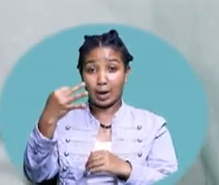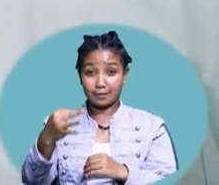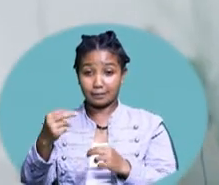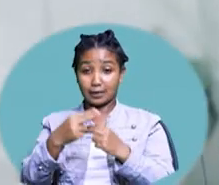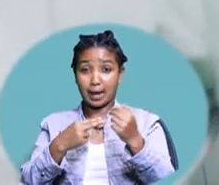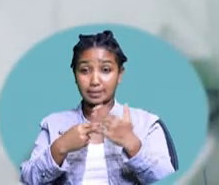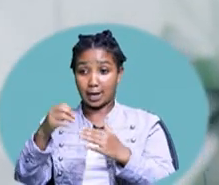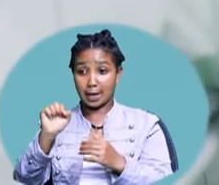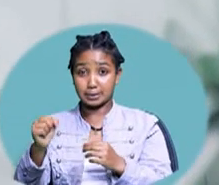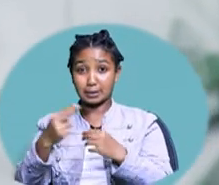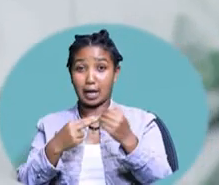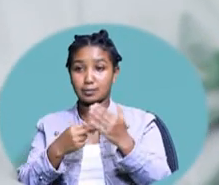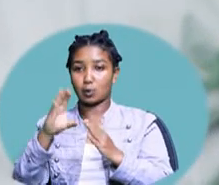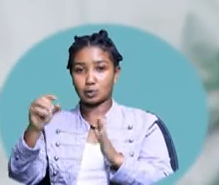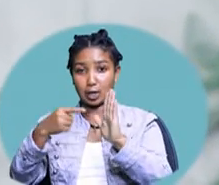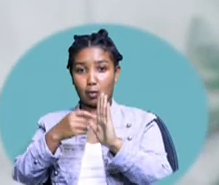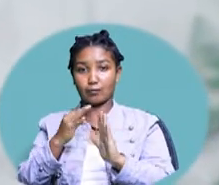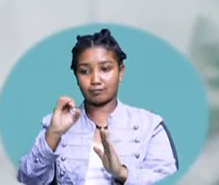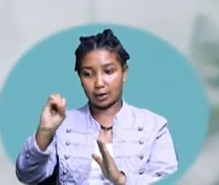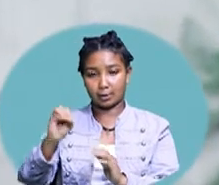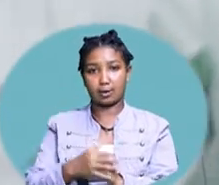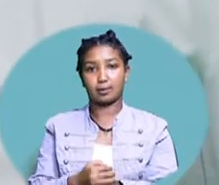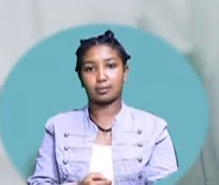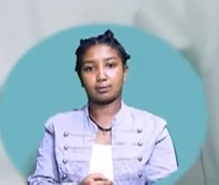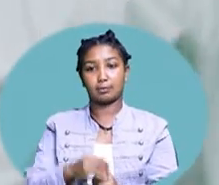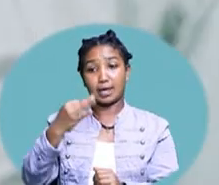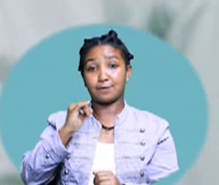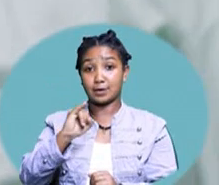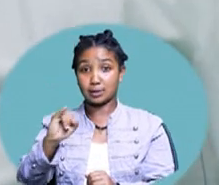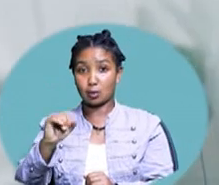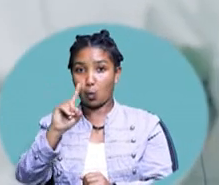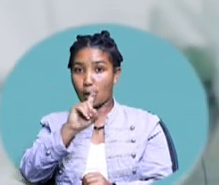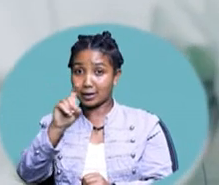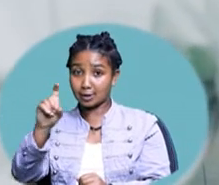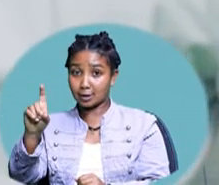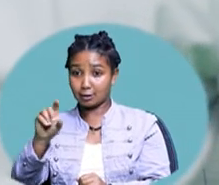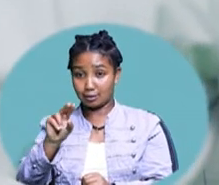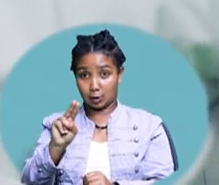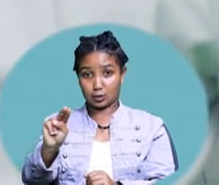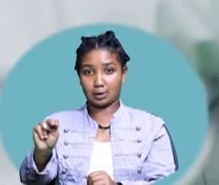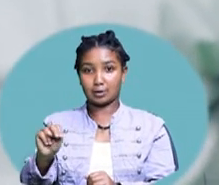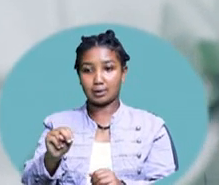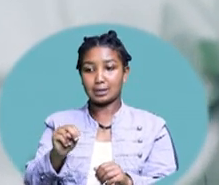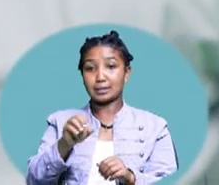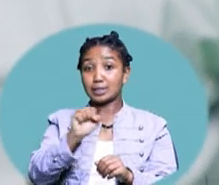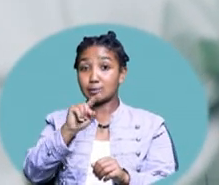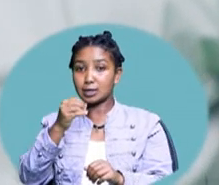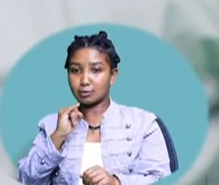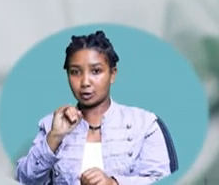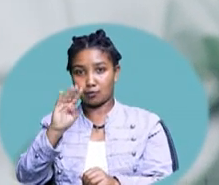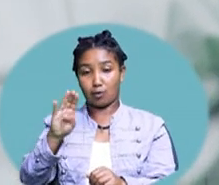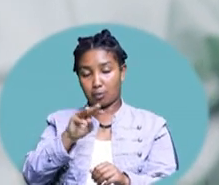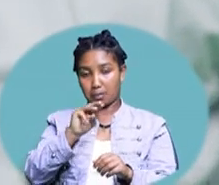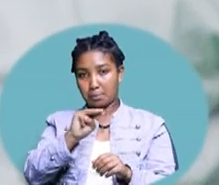Therefore, F times S times cosine of theta. F is 100 Newton, the